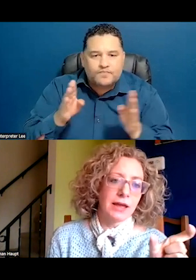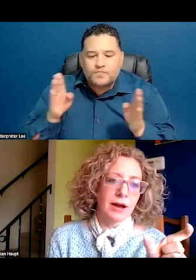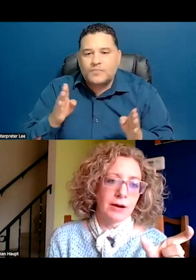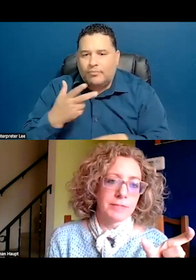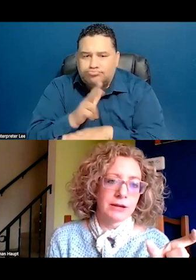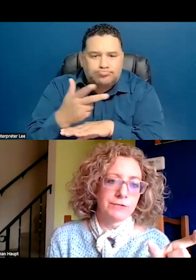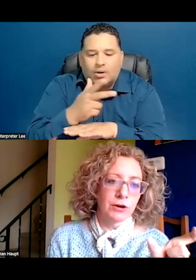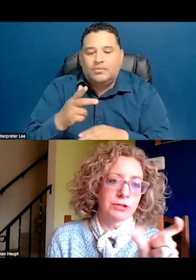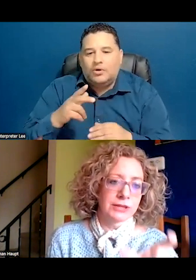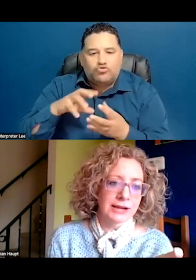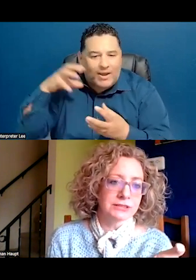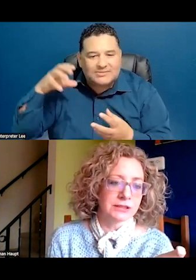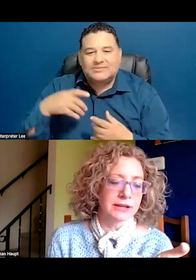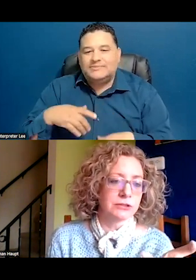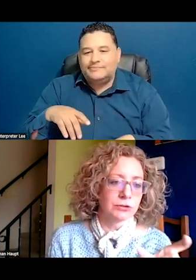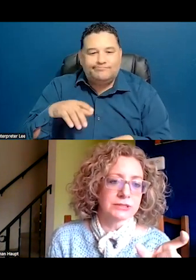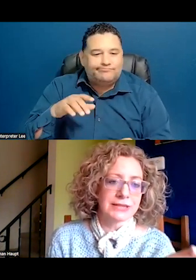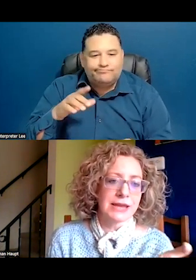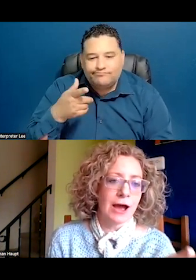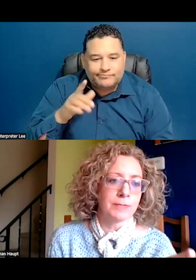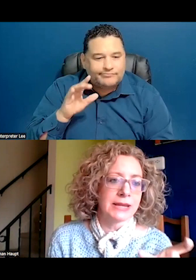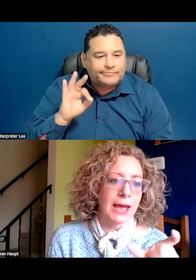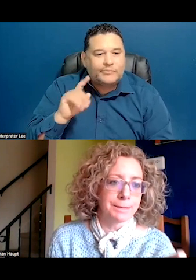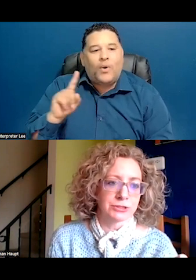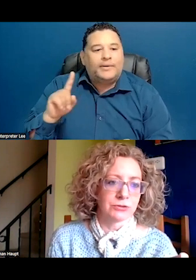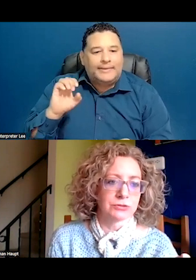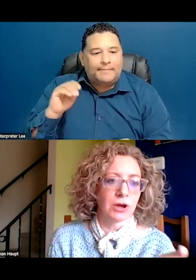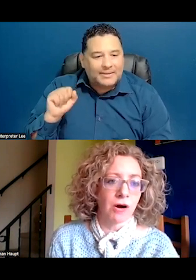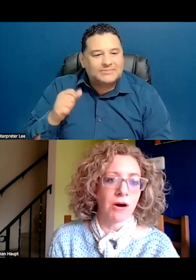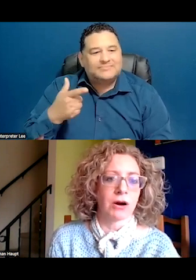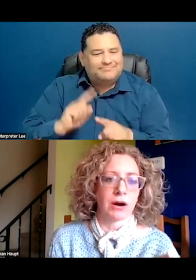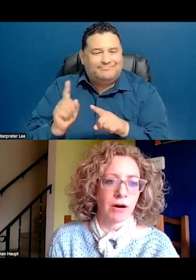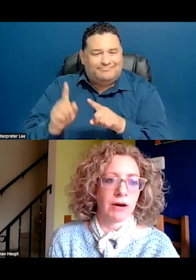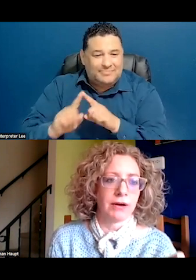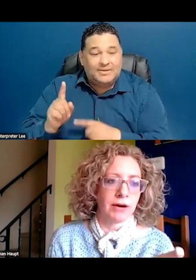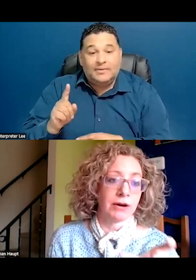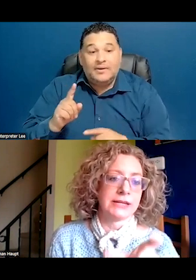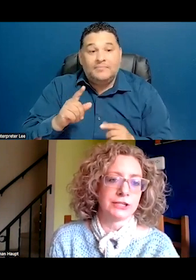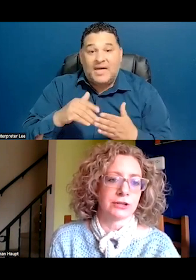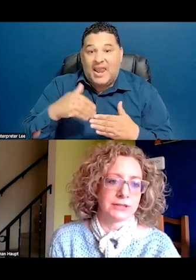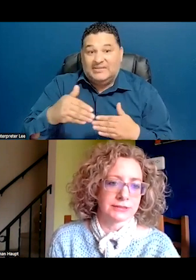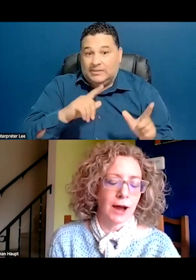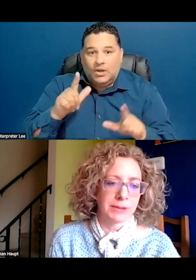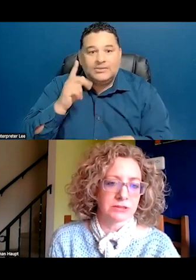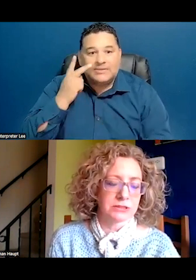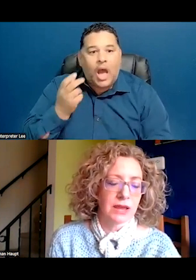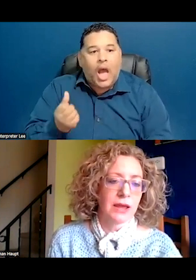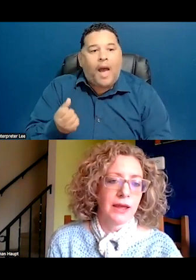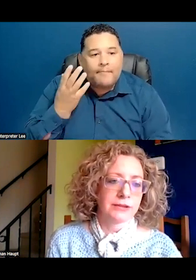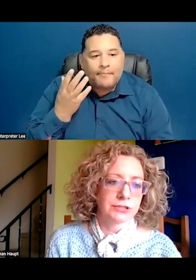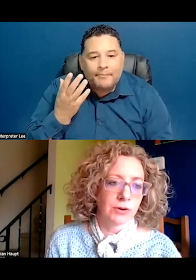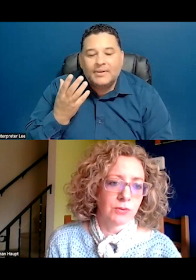And if you go to the next click, you'll see how many episodes are on each of these